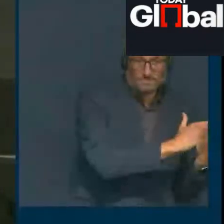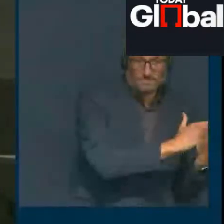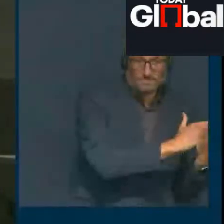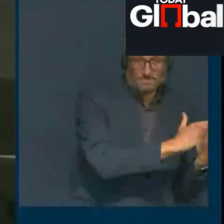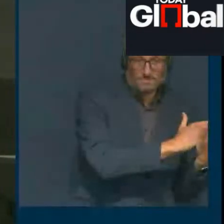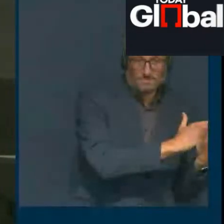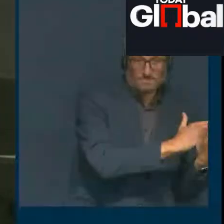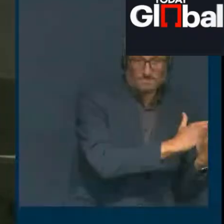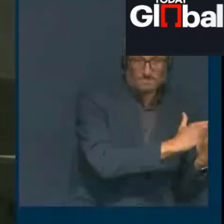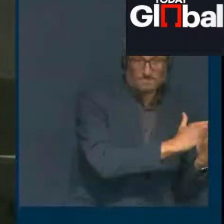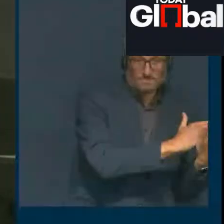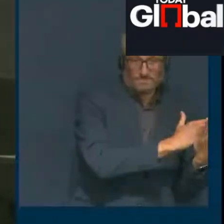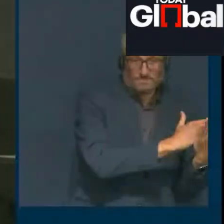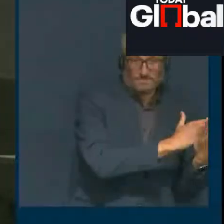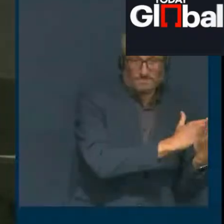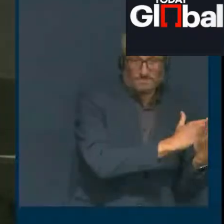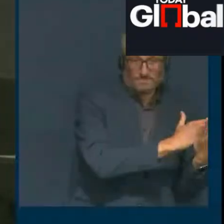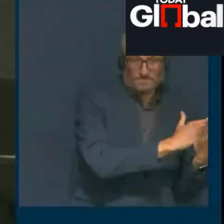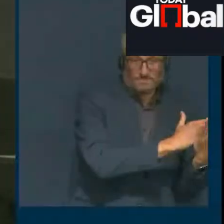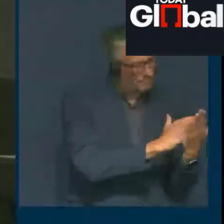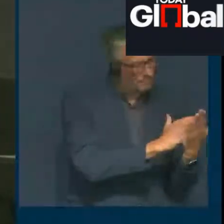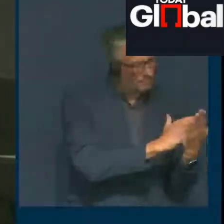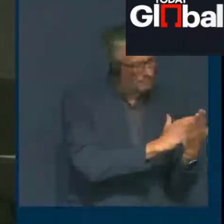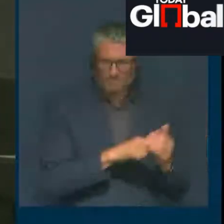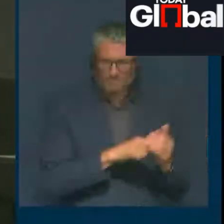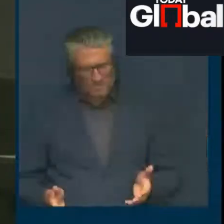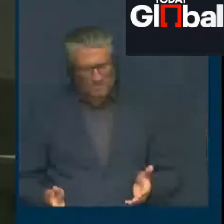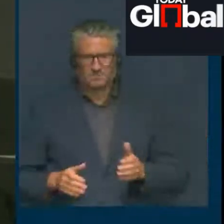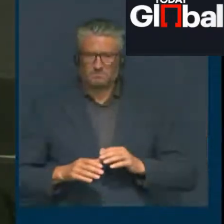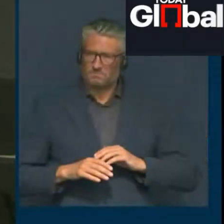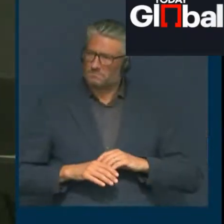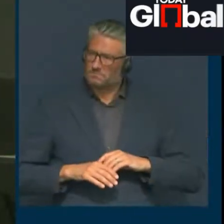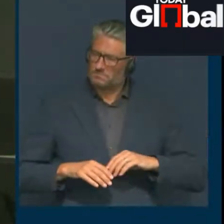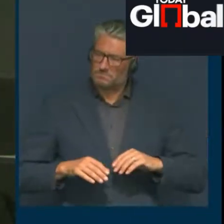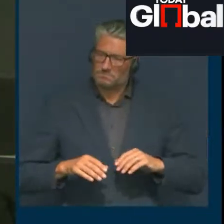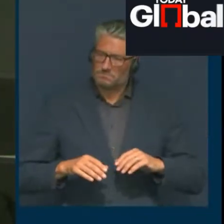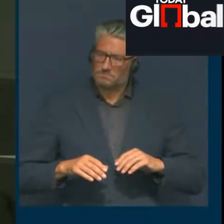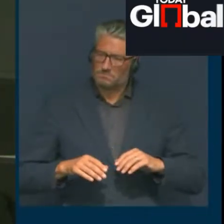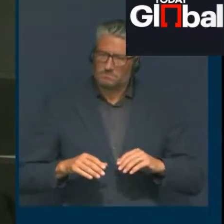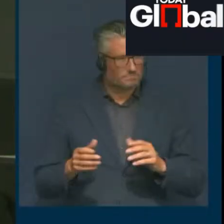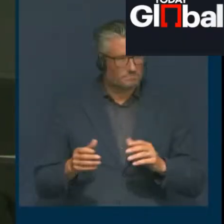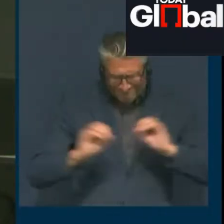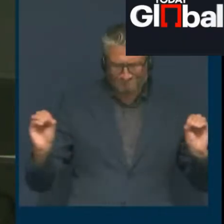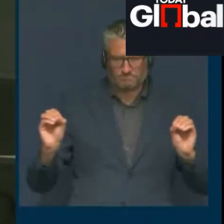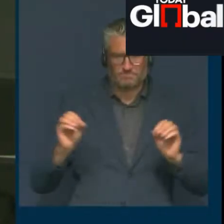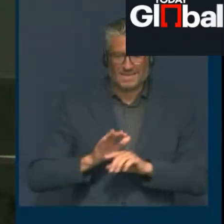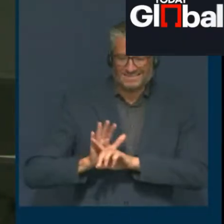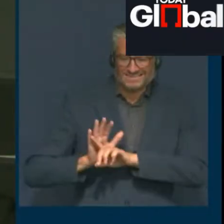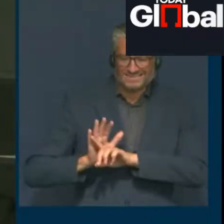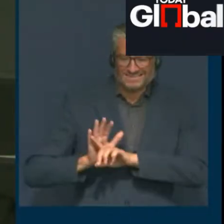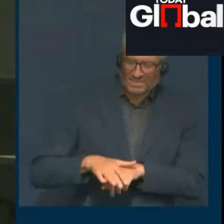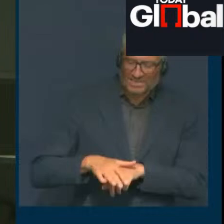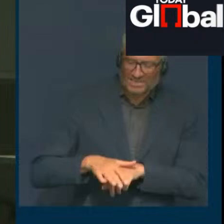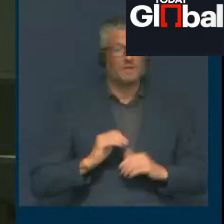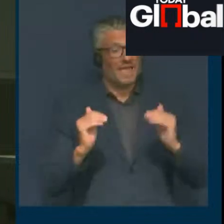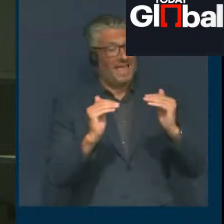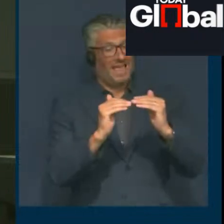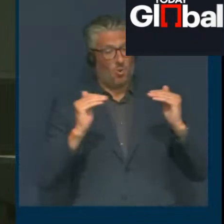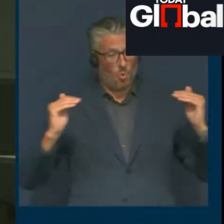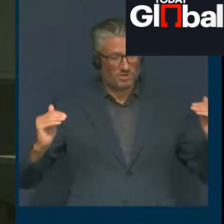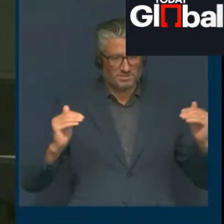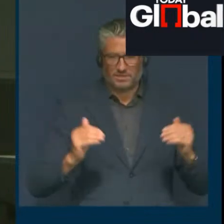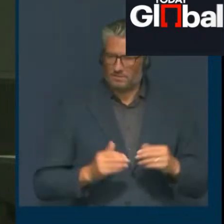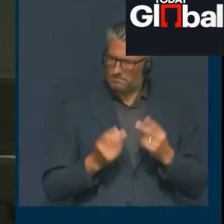putting an end to discrimination and providing equality before the law. The law number 22